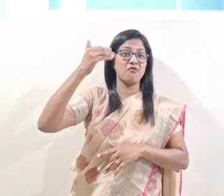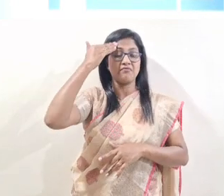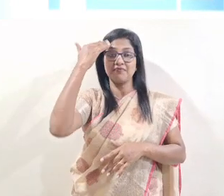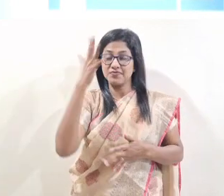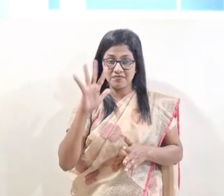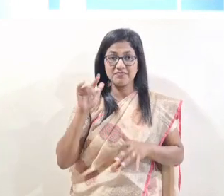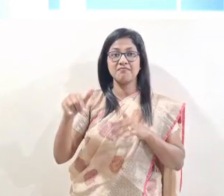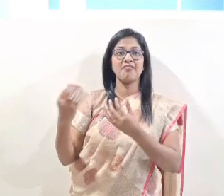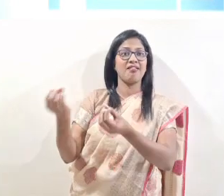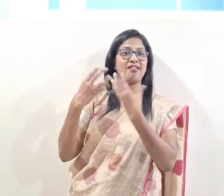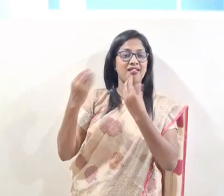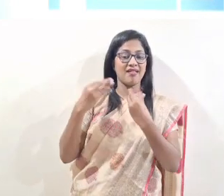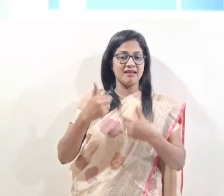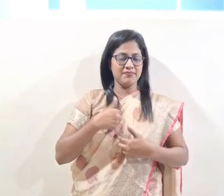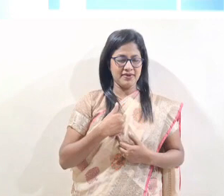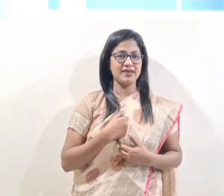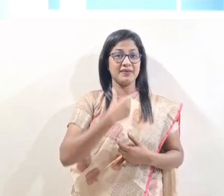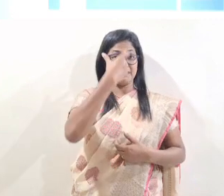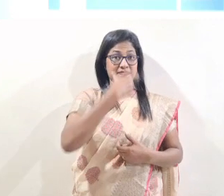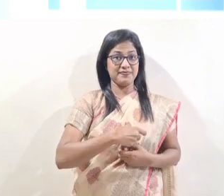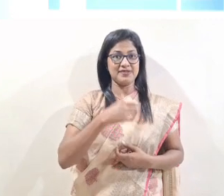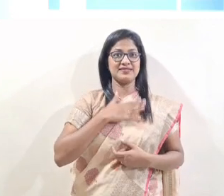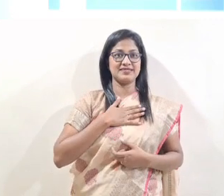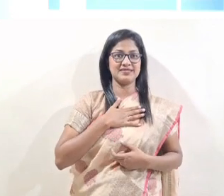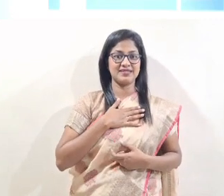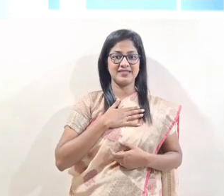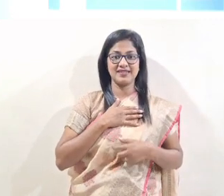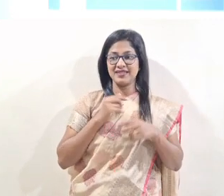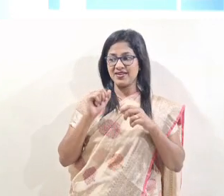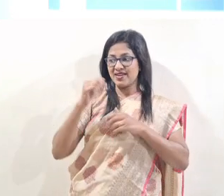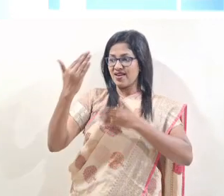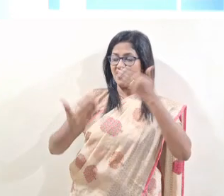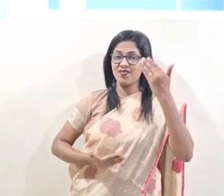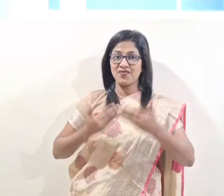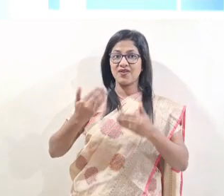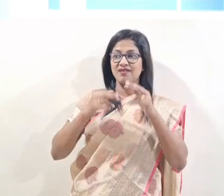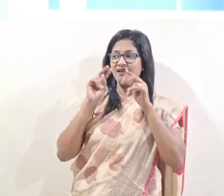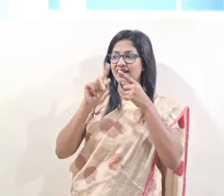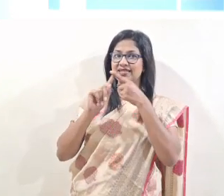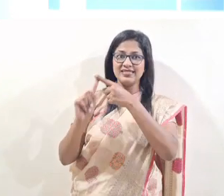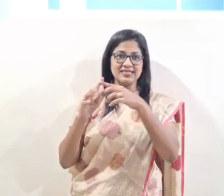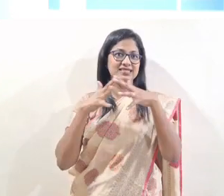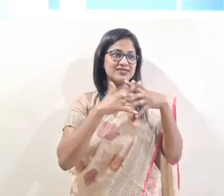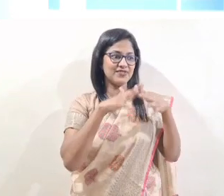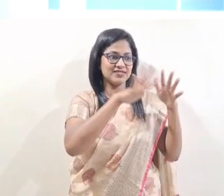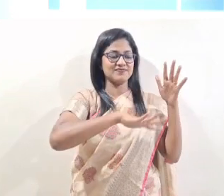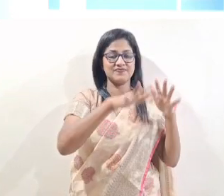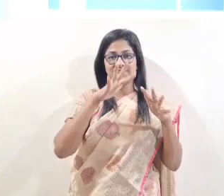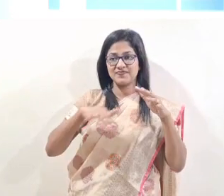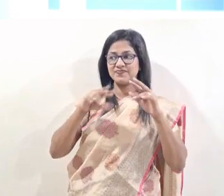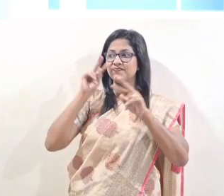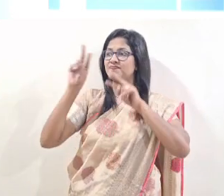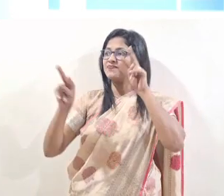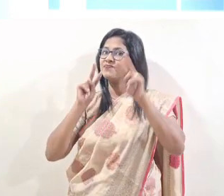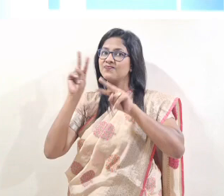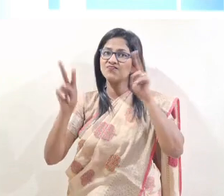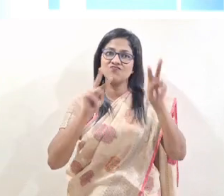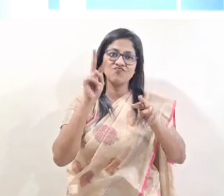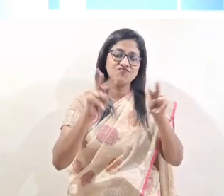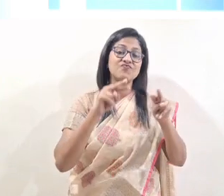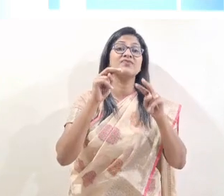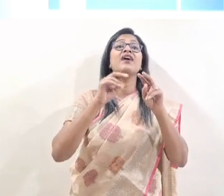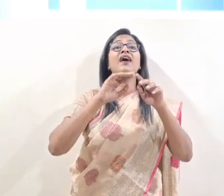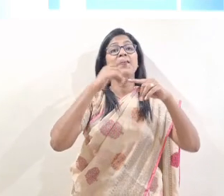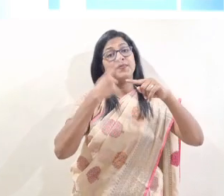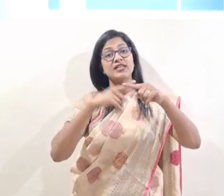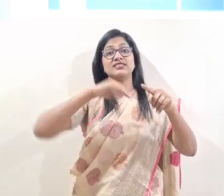And I have personally seen the sites of Kolkata East-West corridor and gone inside the tunnel while it was